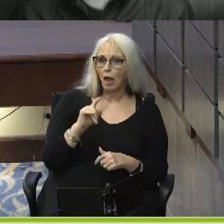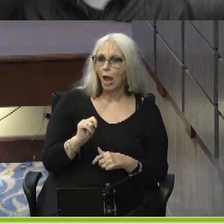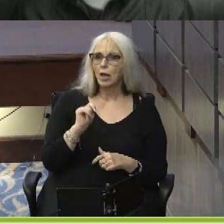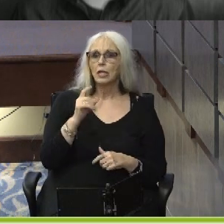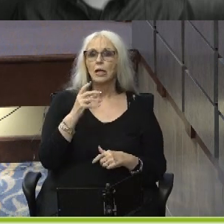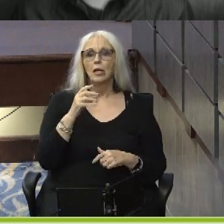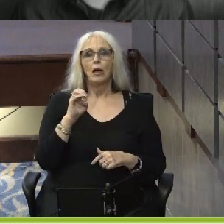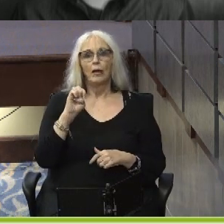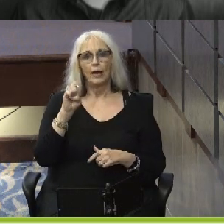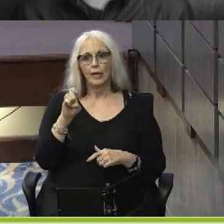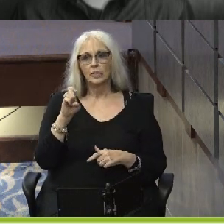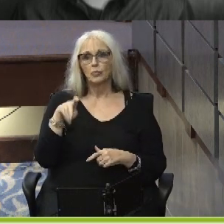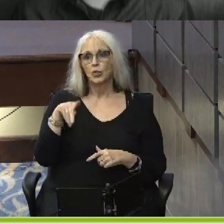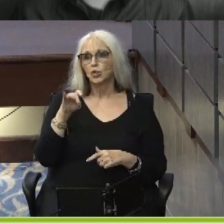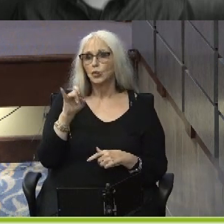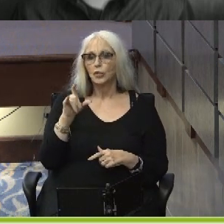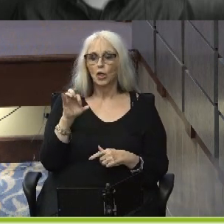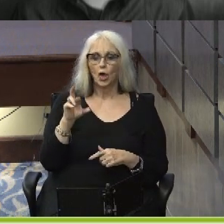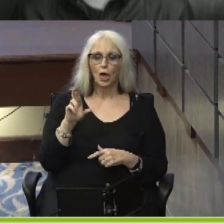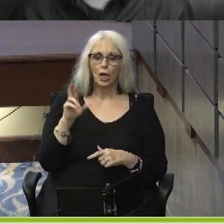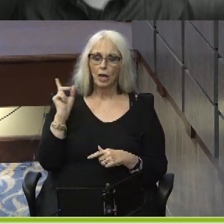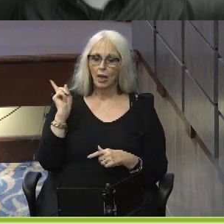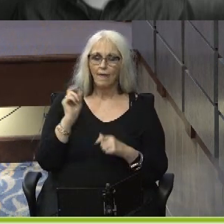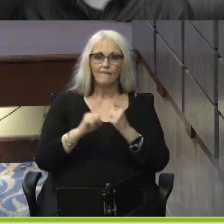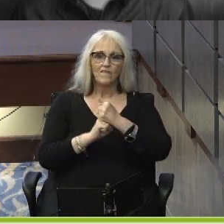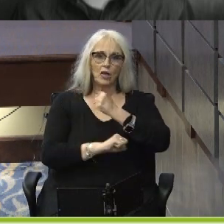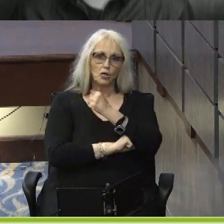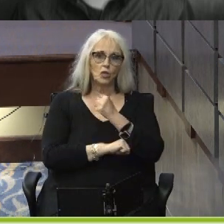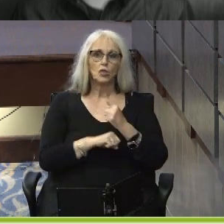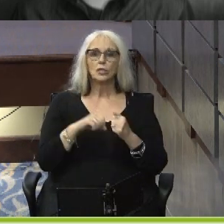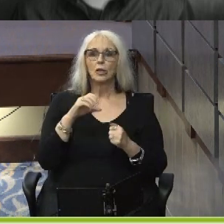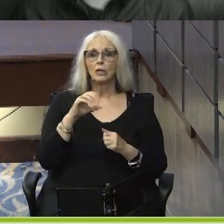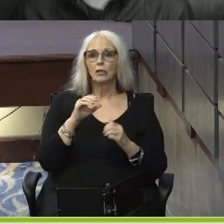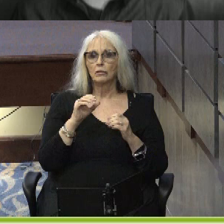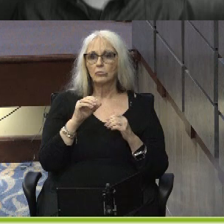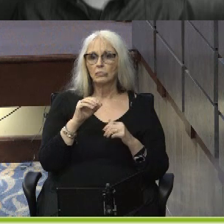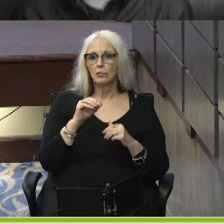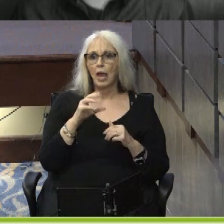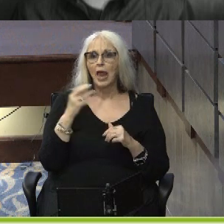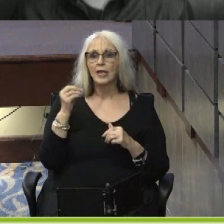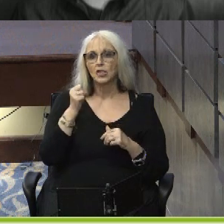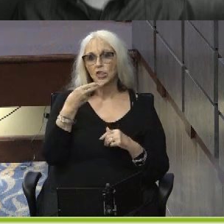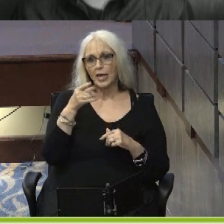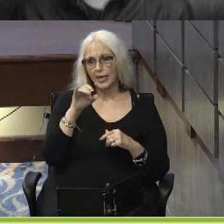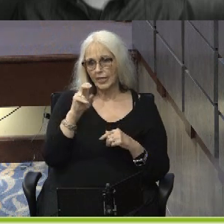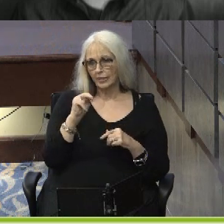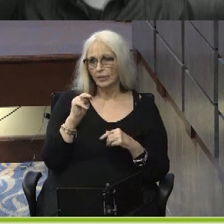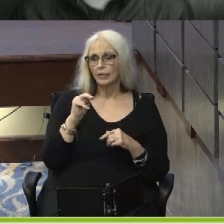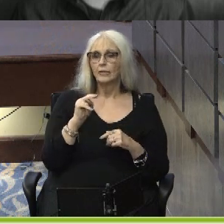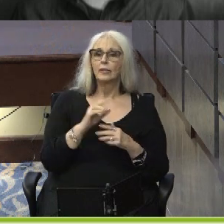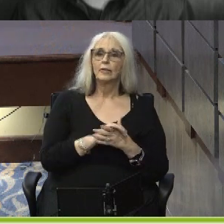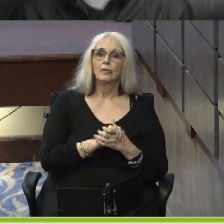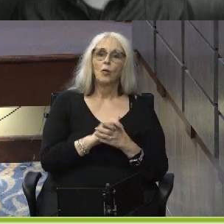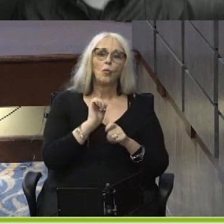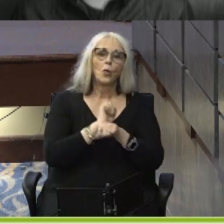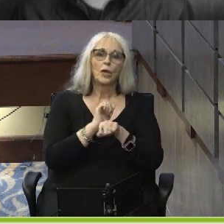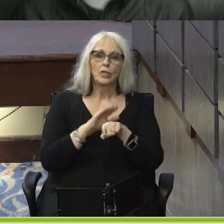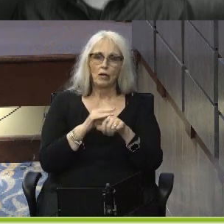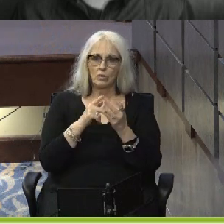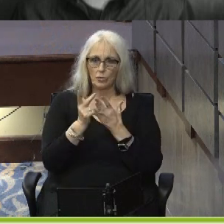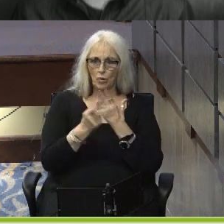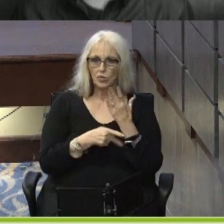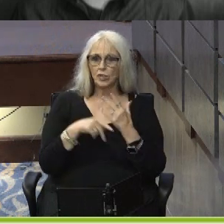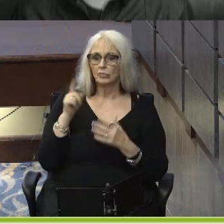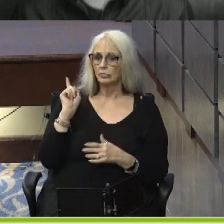producer. David and Beat are the founders of the company. And then Shannon is our producer who will be working on the project.